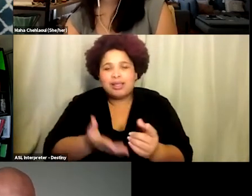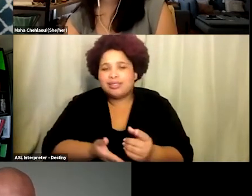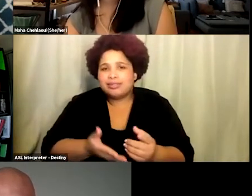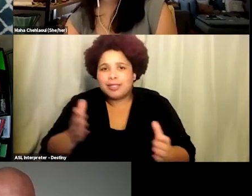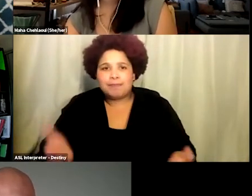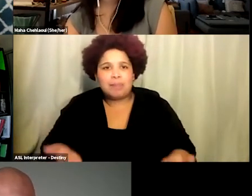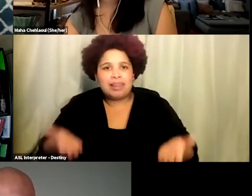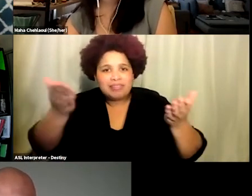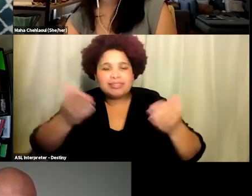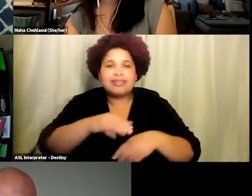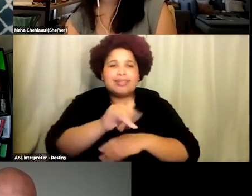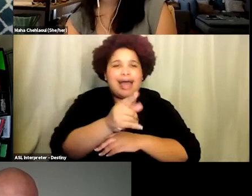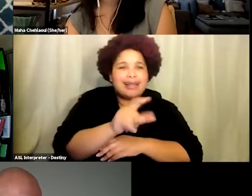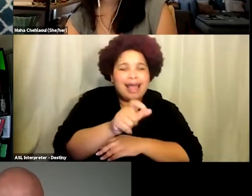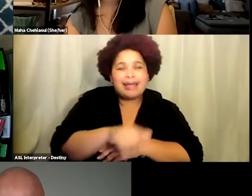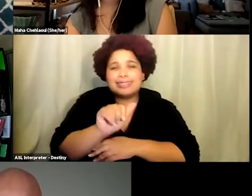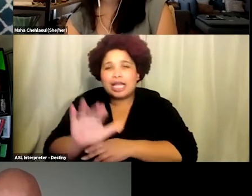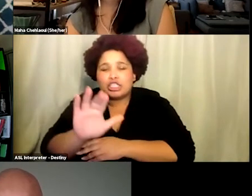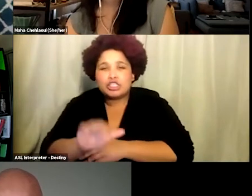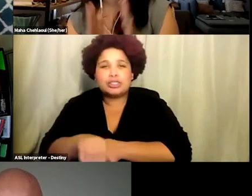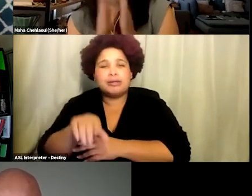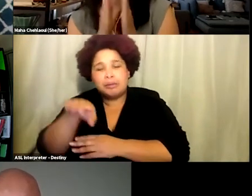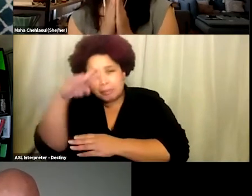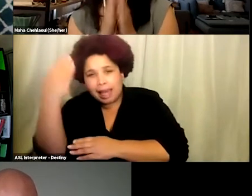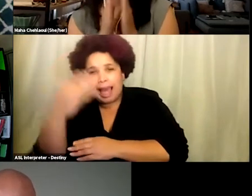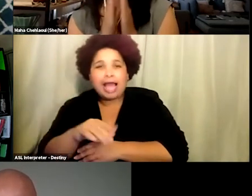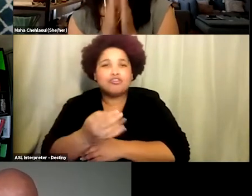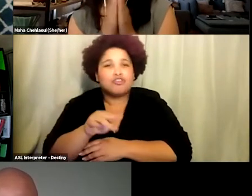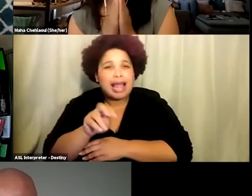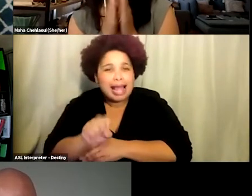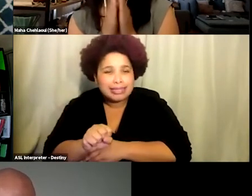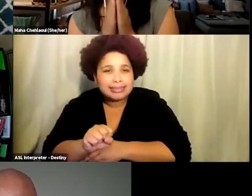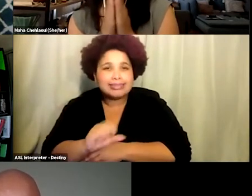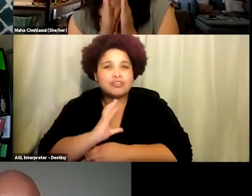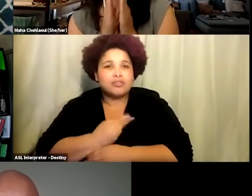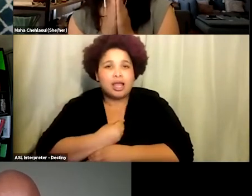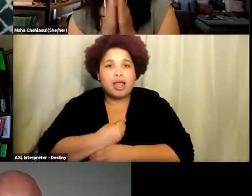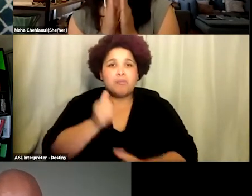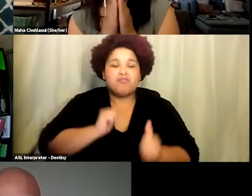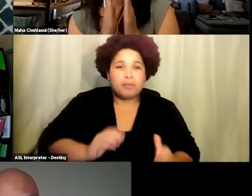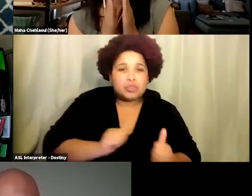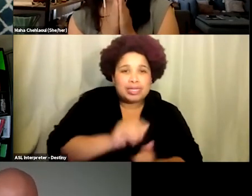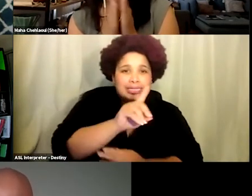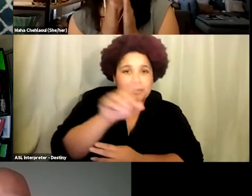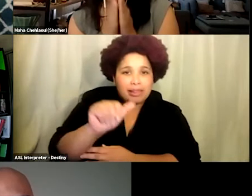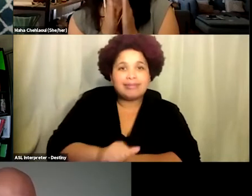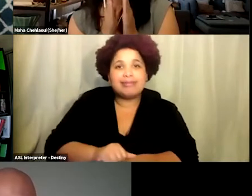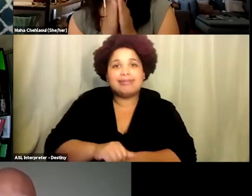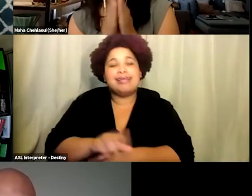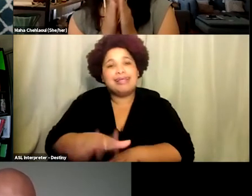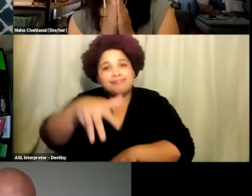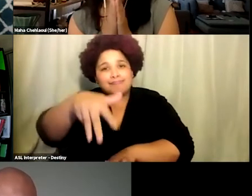Black communities, the Latinx communities, the Asian community, our trans community, our performers with disabilities, our Indigenous and